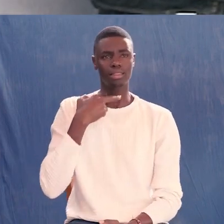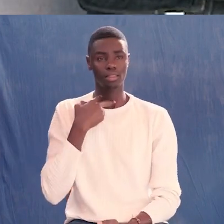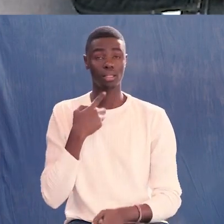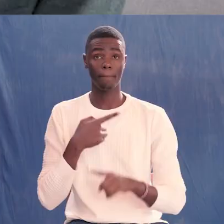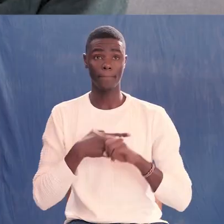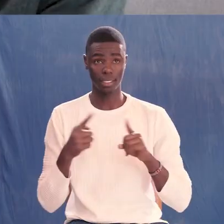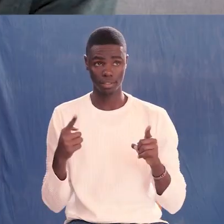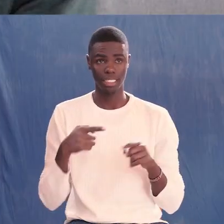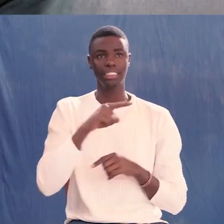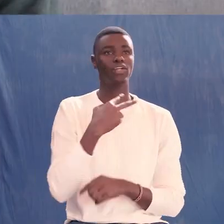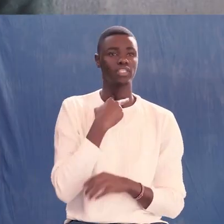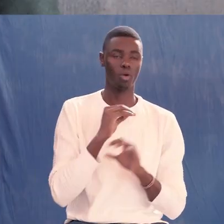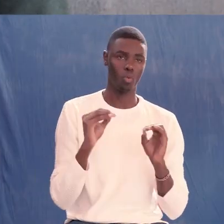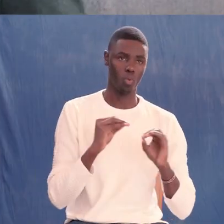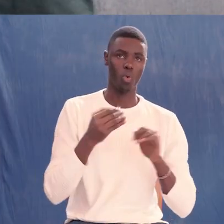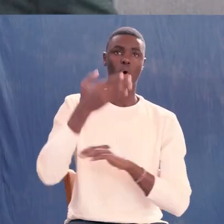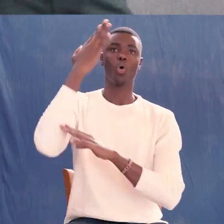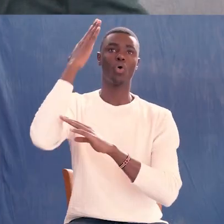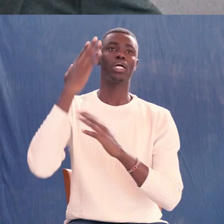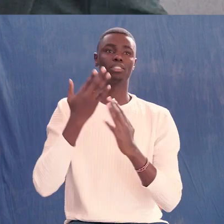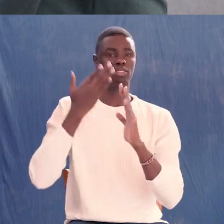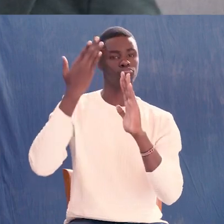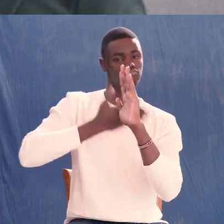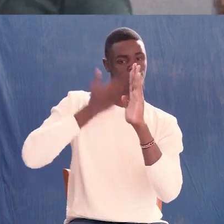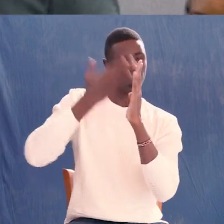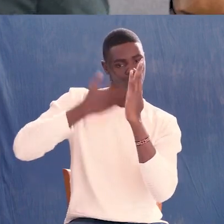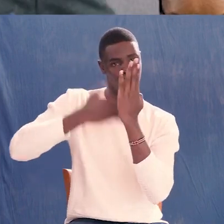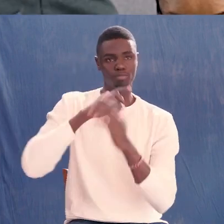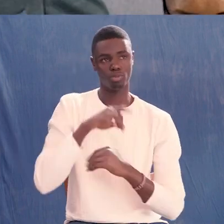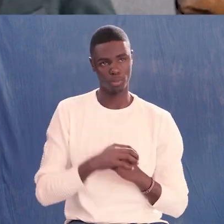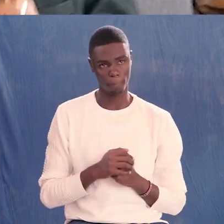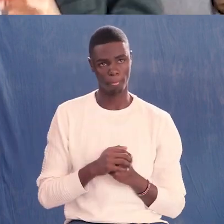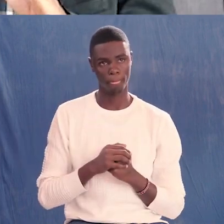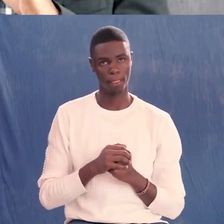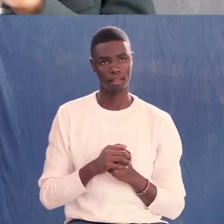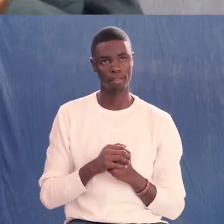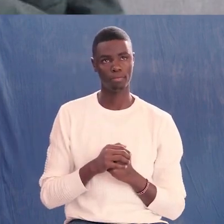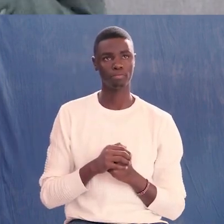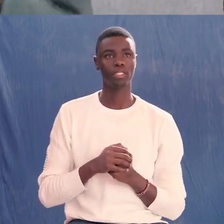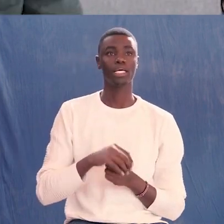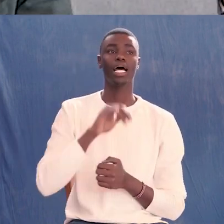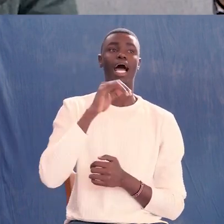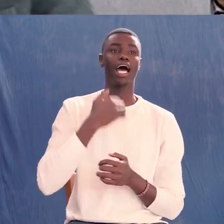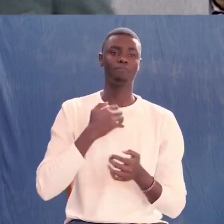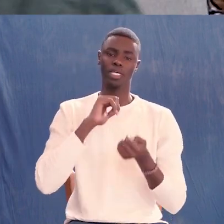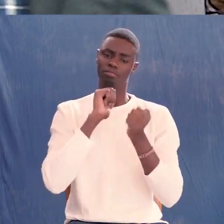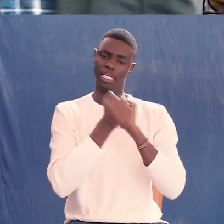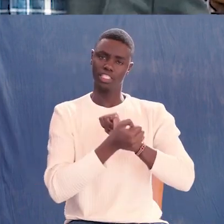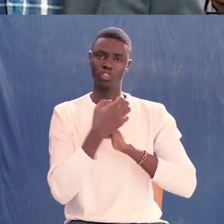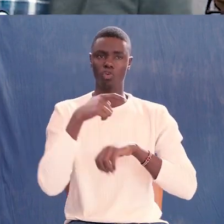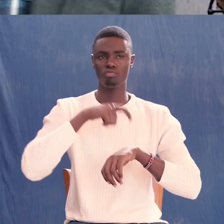you're not stagnant. God has been pruning you. It's been a change of season.